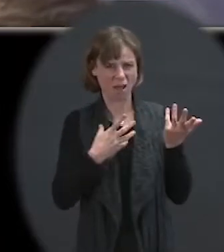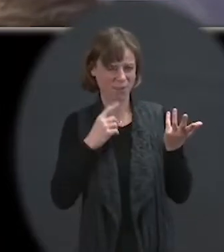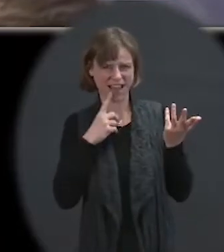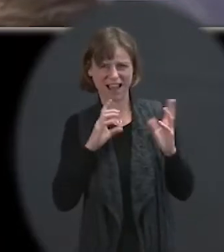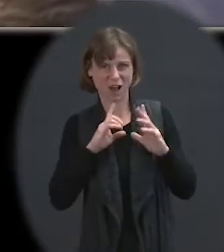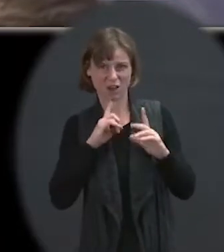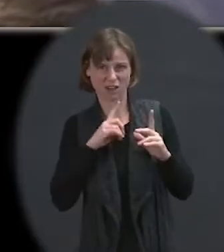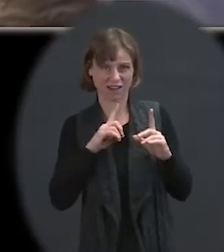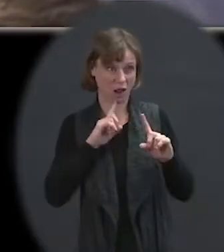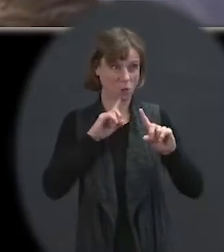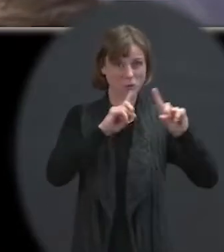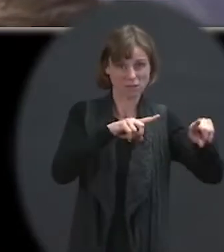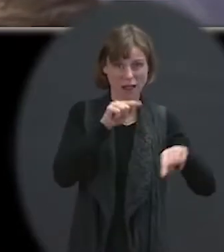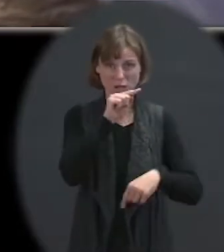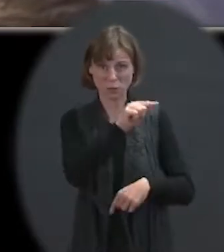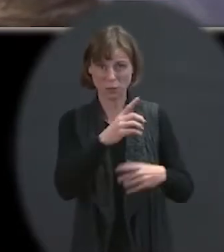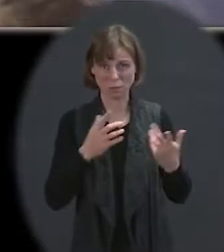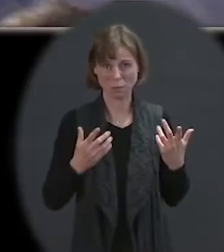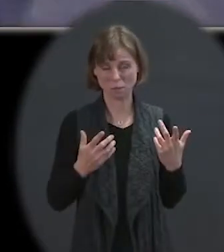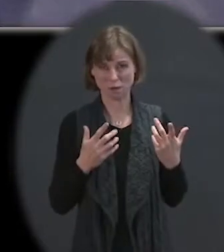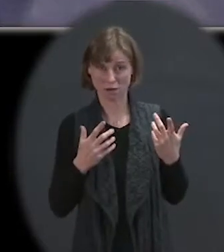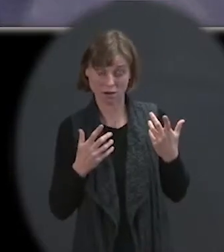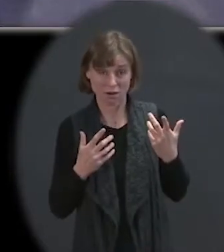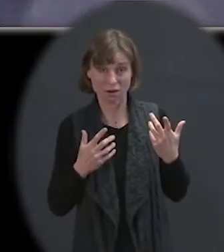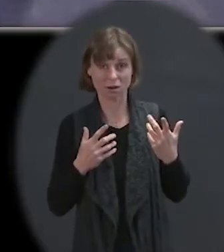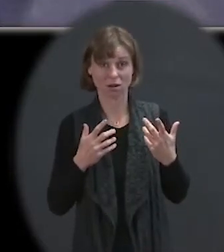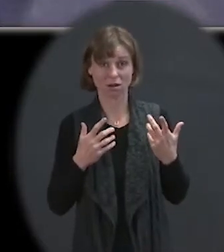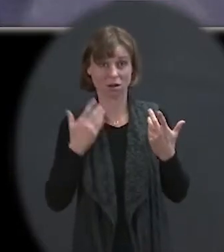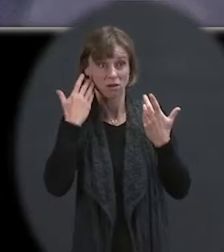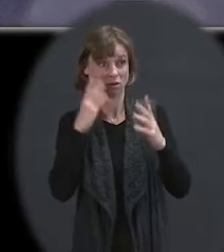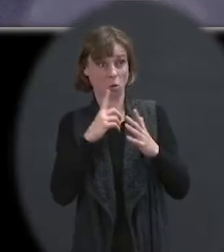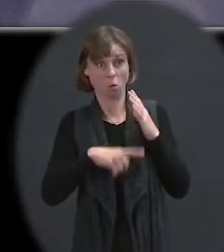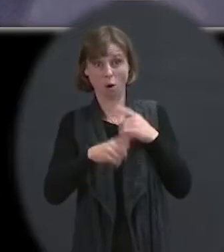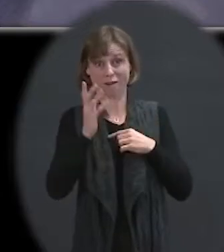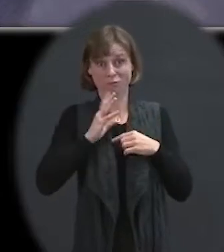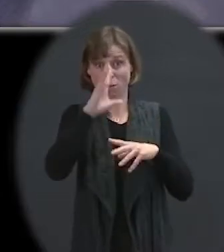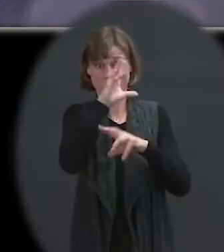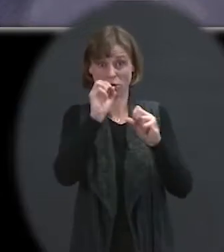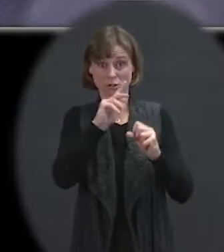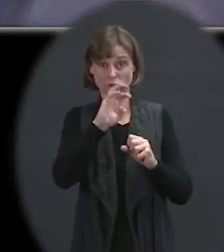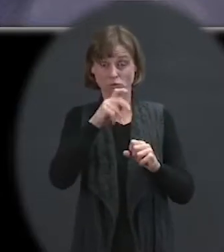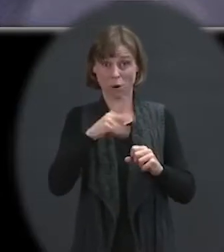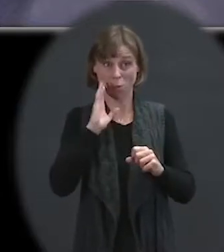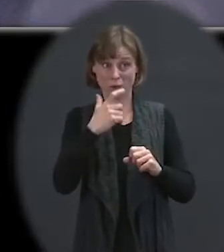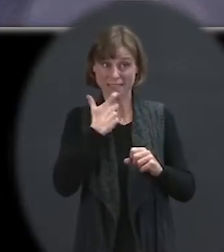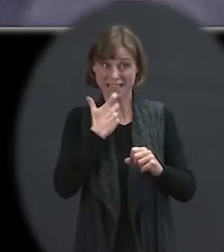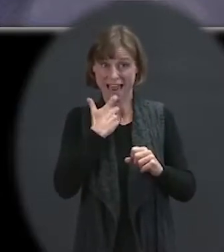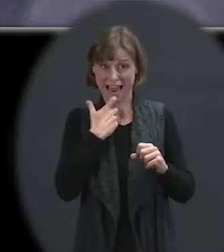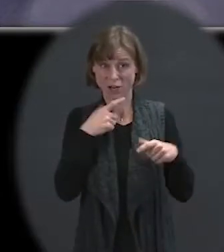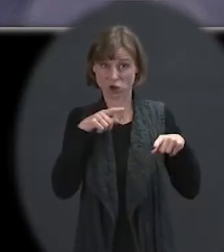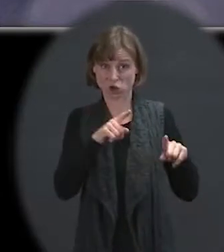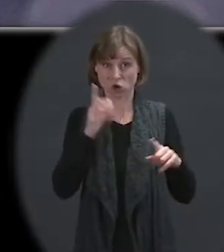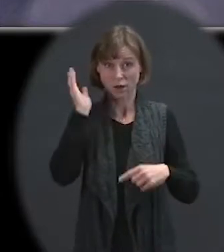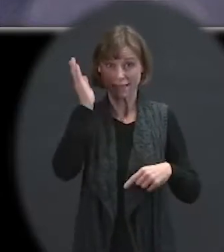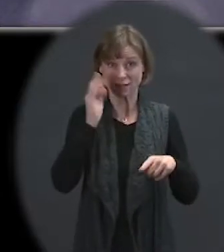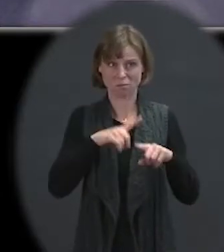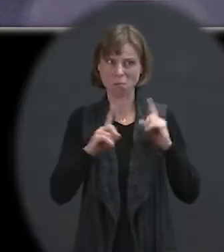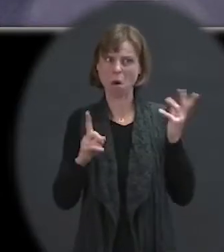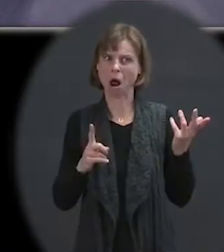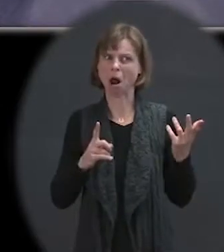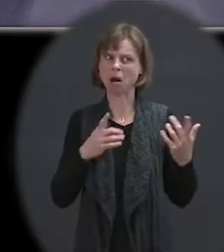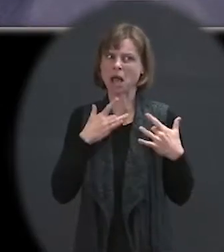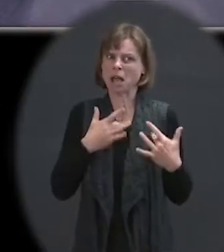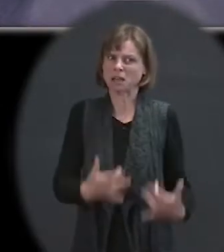mean, again, as you said, you can't know what former President Trump will say during Cpac, but it's pretty likely he'll have some things to say about the